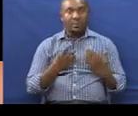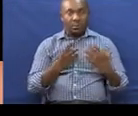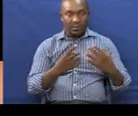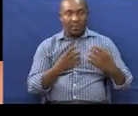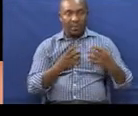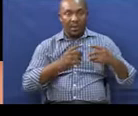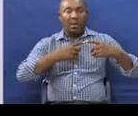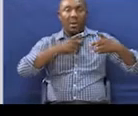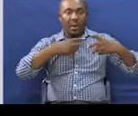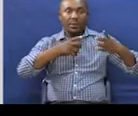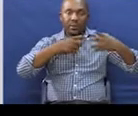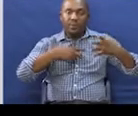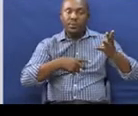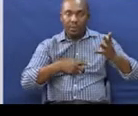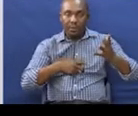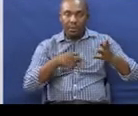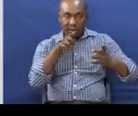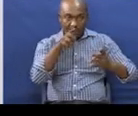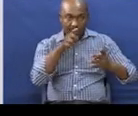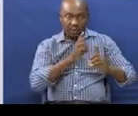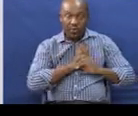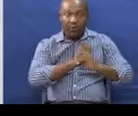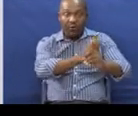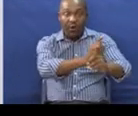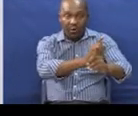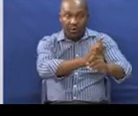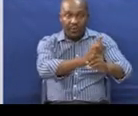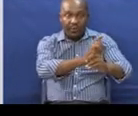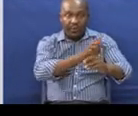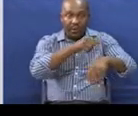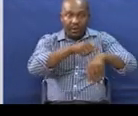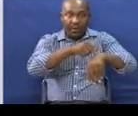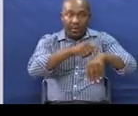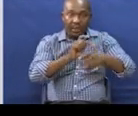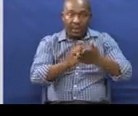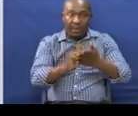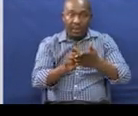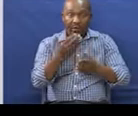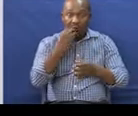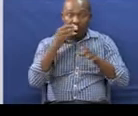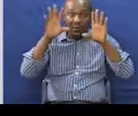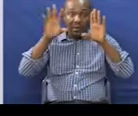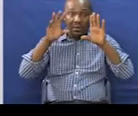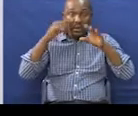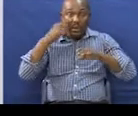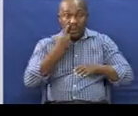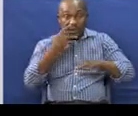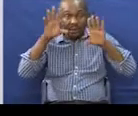guidelines that should be followed during writing the food test